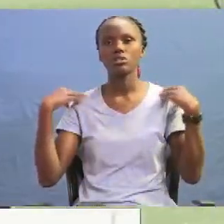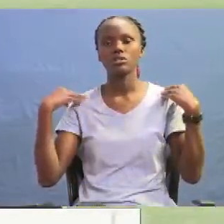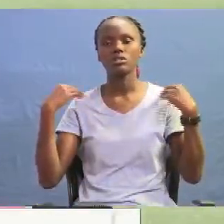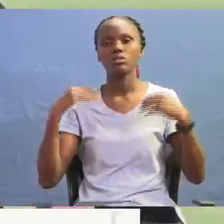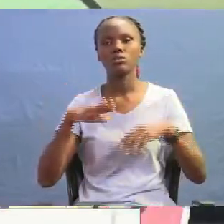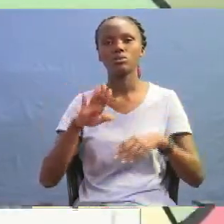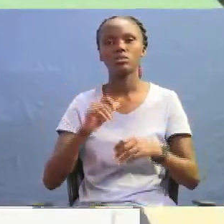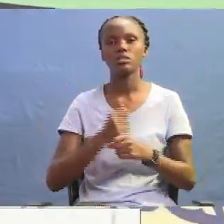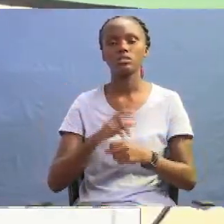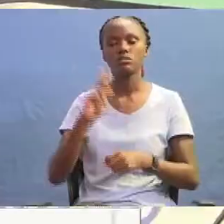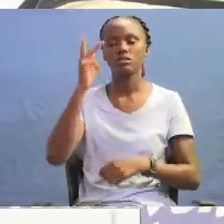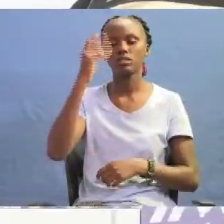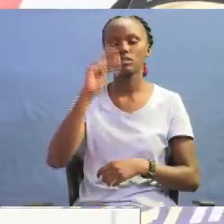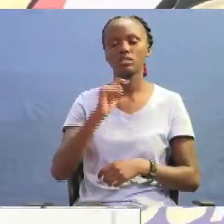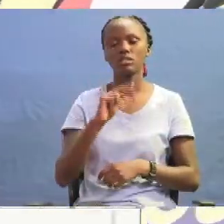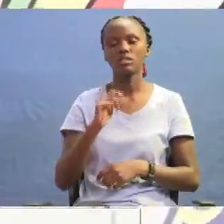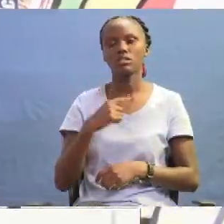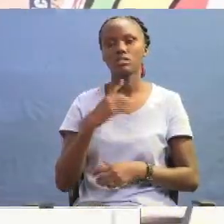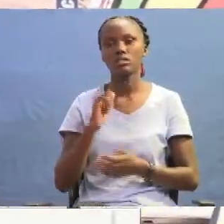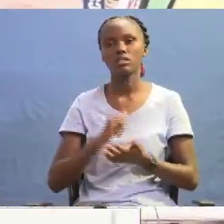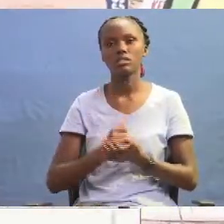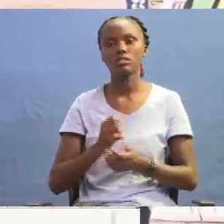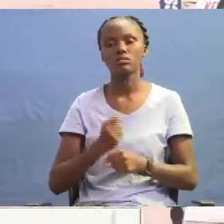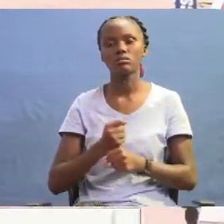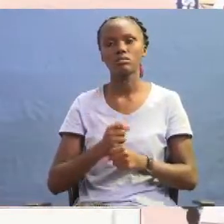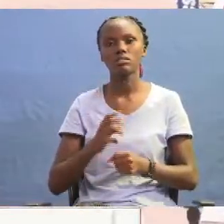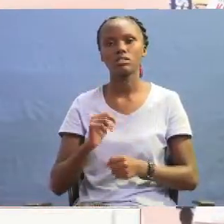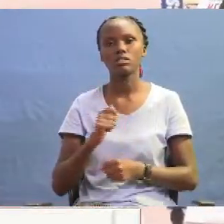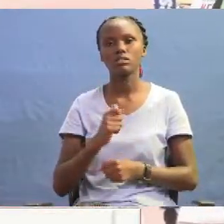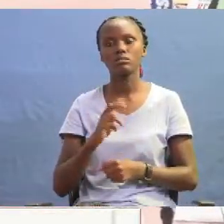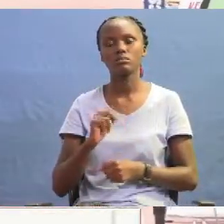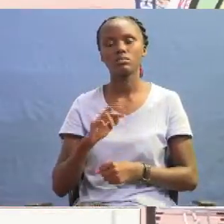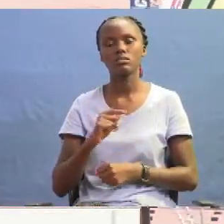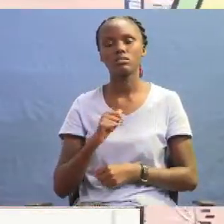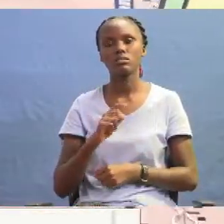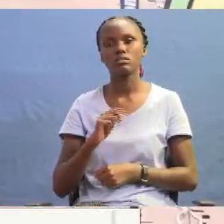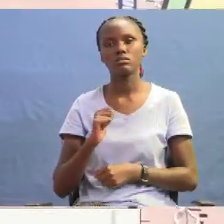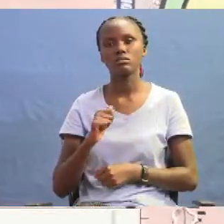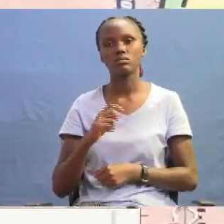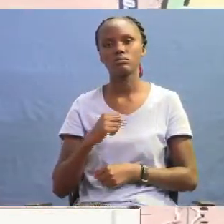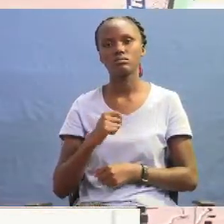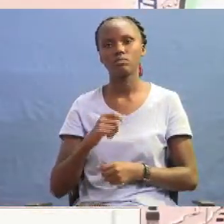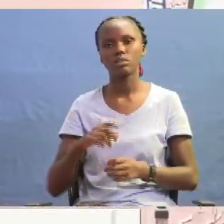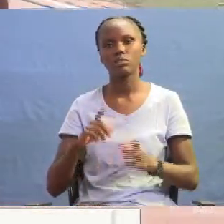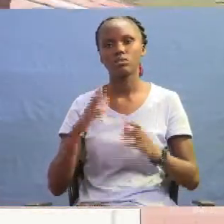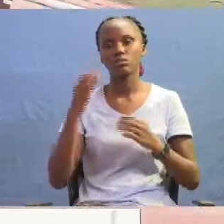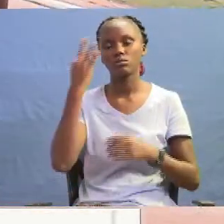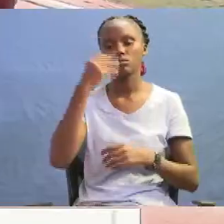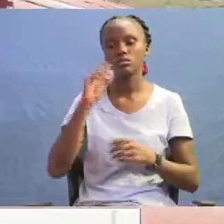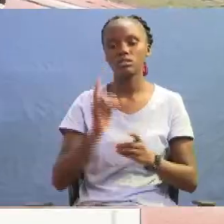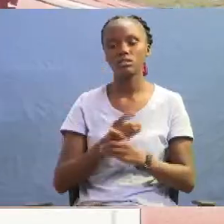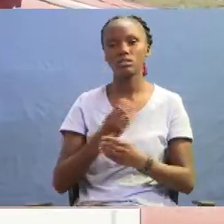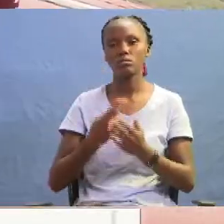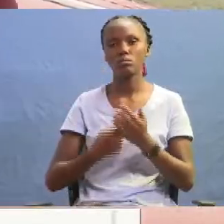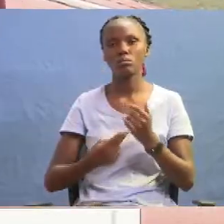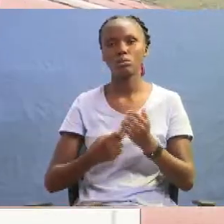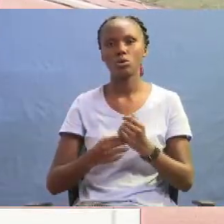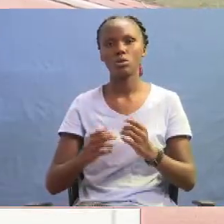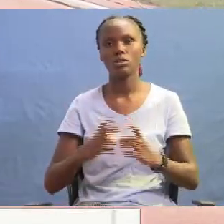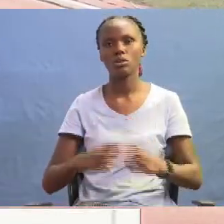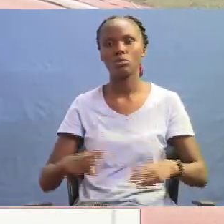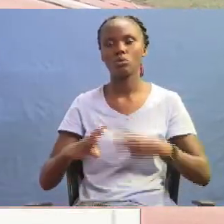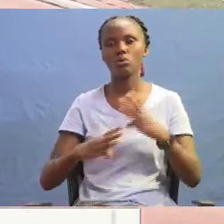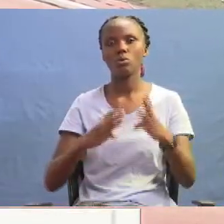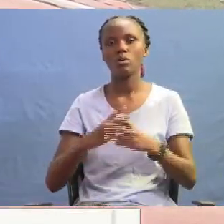star Edmond Serem, alongside his compatriot Abraham Kibiwot, as they prepare to face off with double Olympic and world